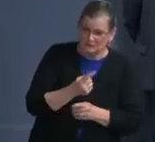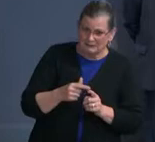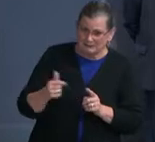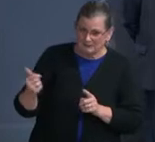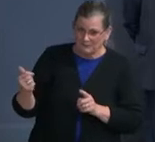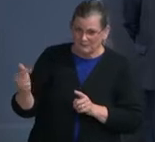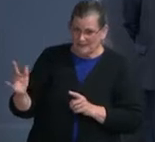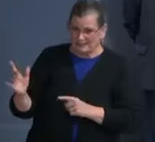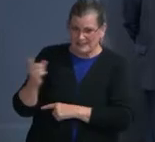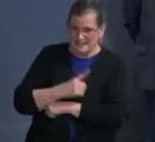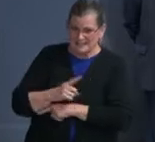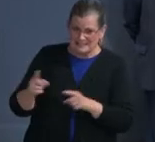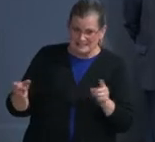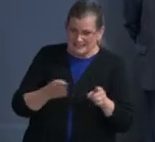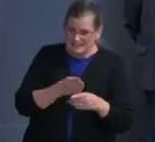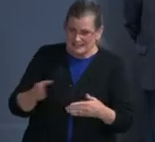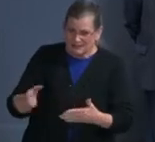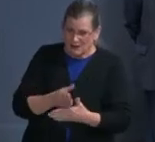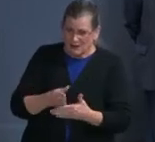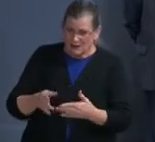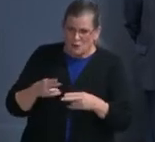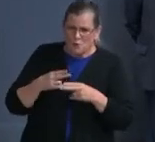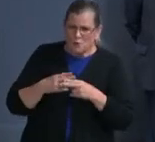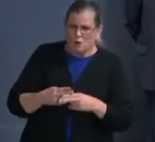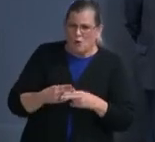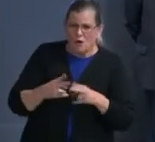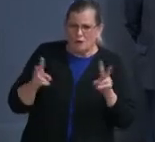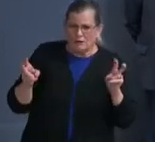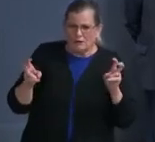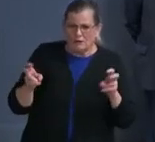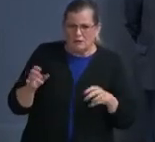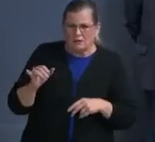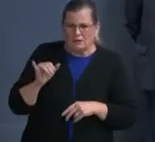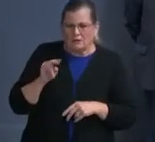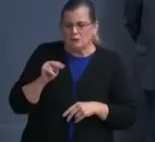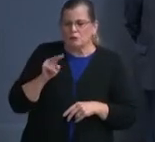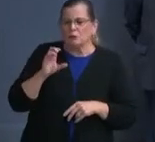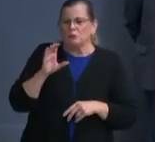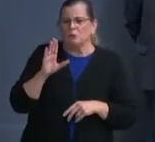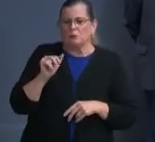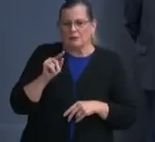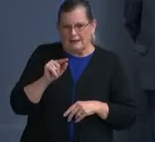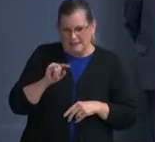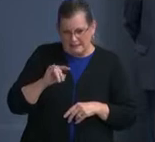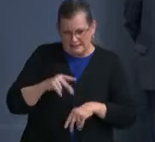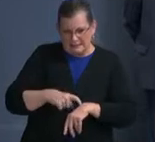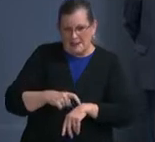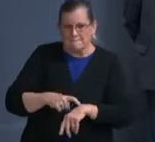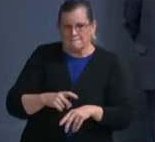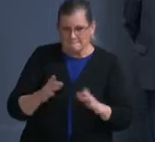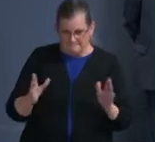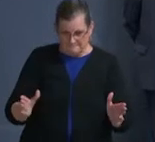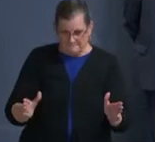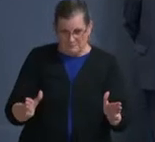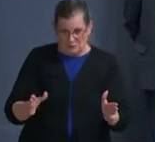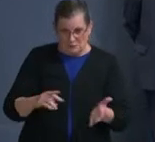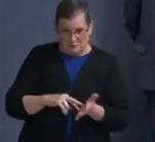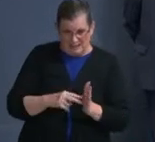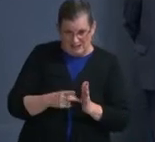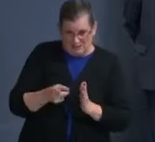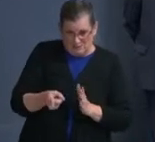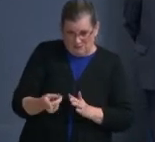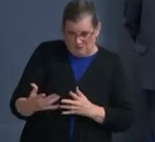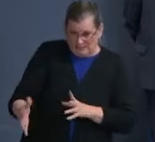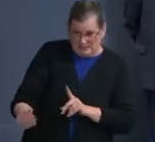However, given what we call the incubation period of the virus, so when you've had an exposure, when you may still show signs and symptoms